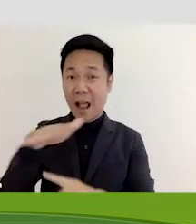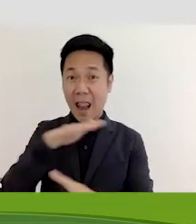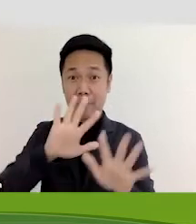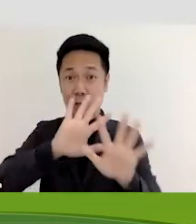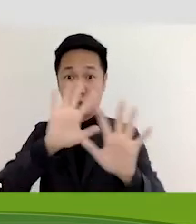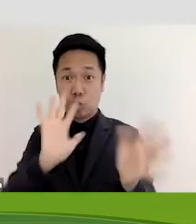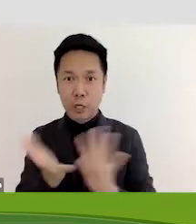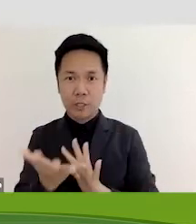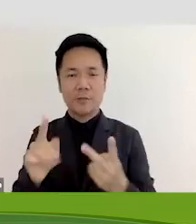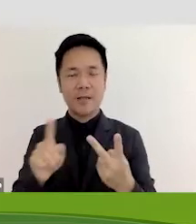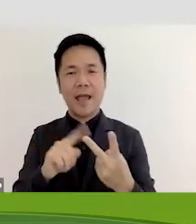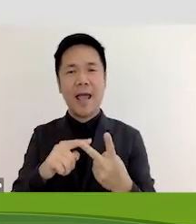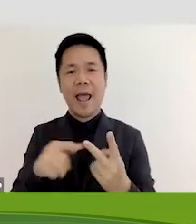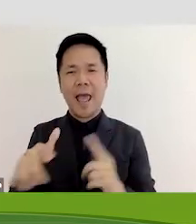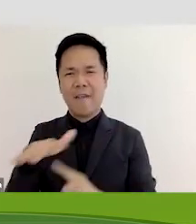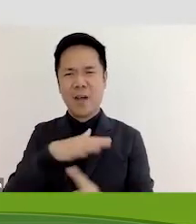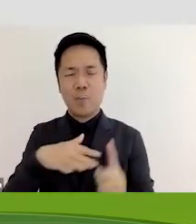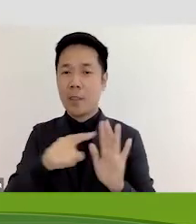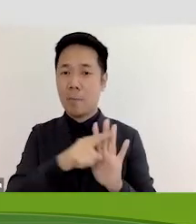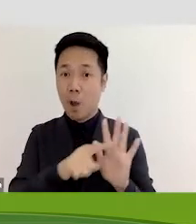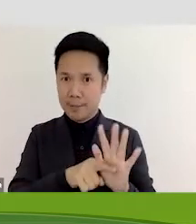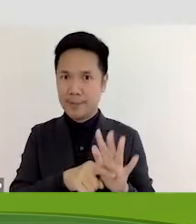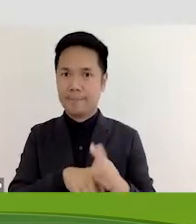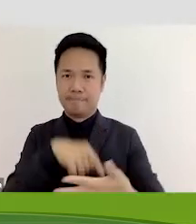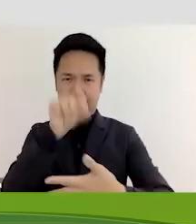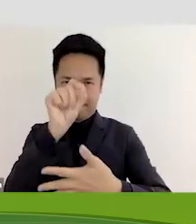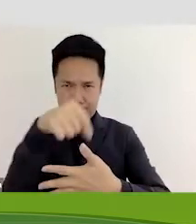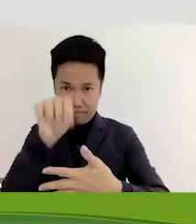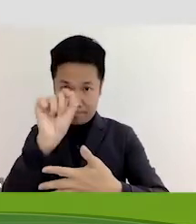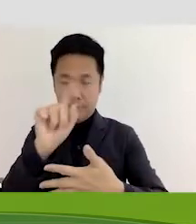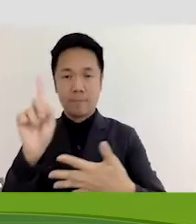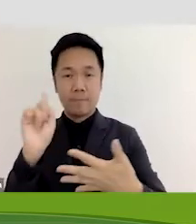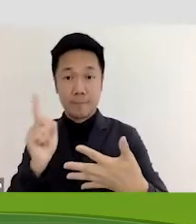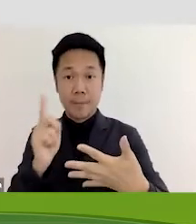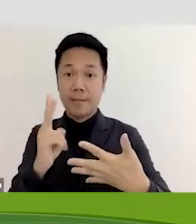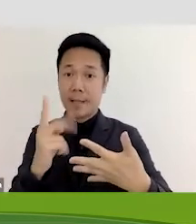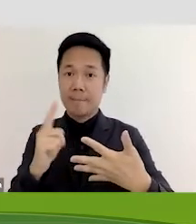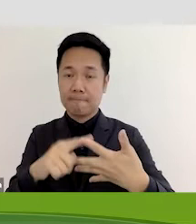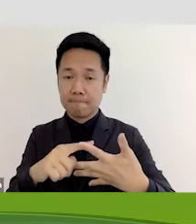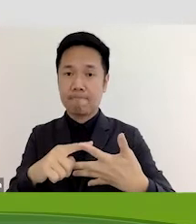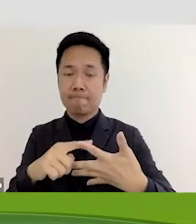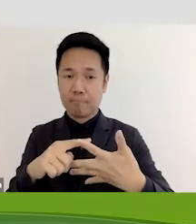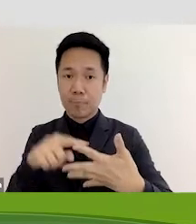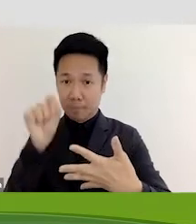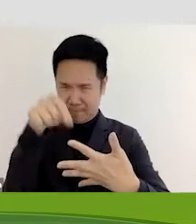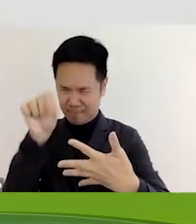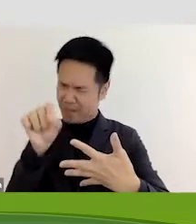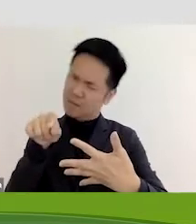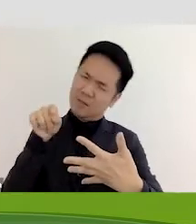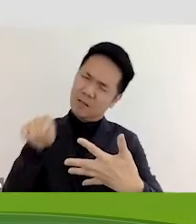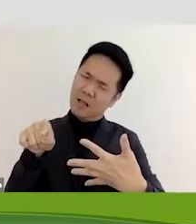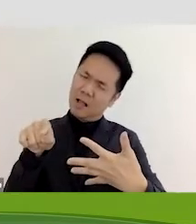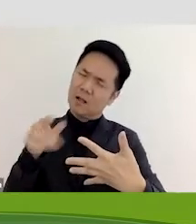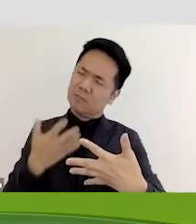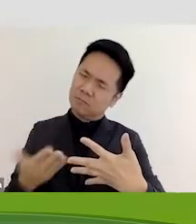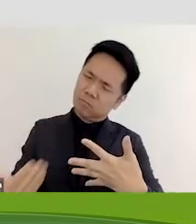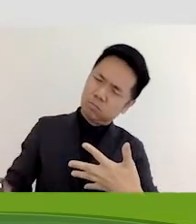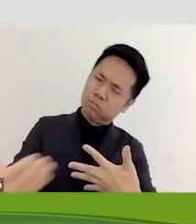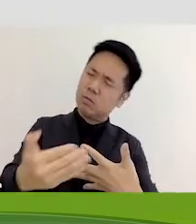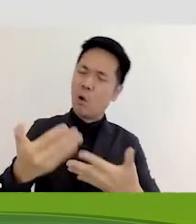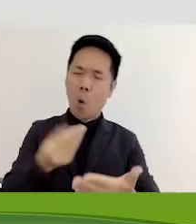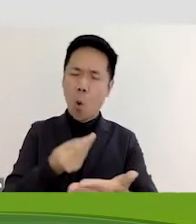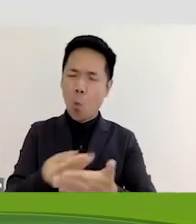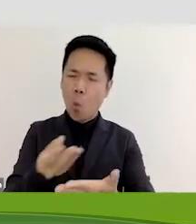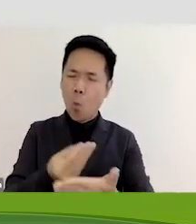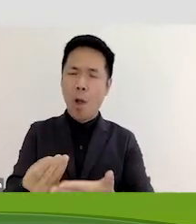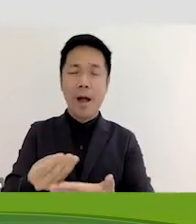and environmental policies. That also prioritize the collection, analysis, and use